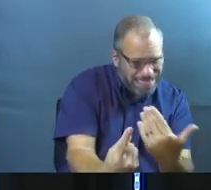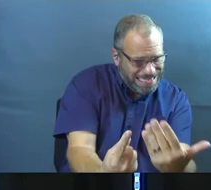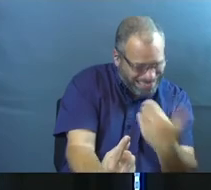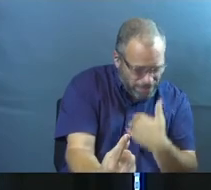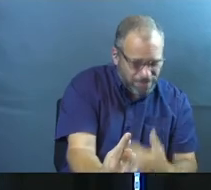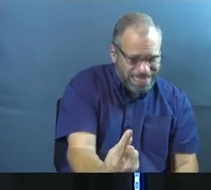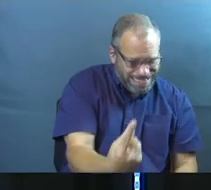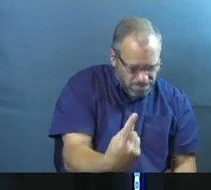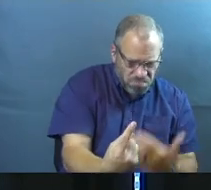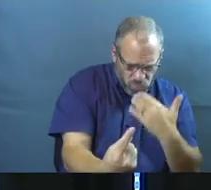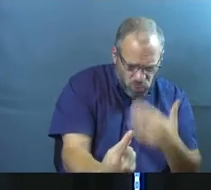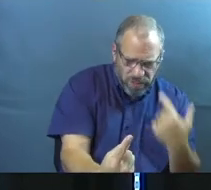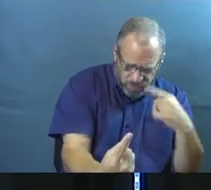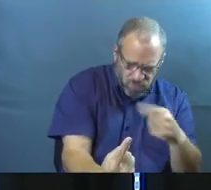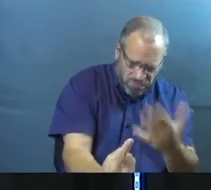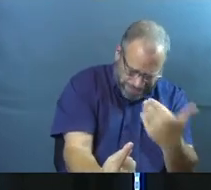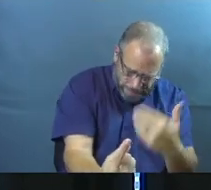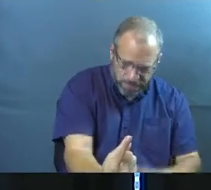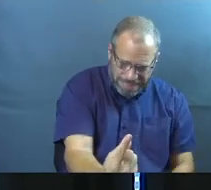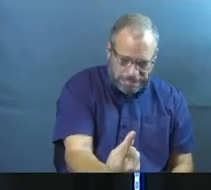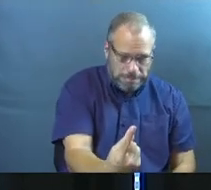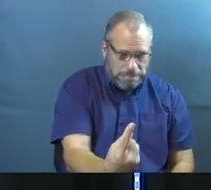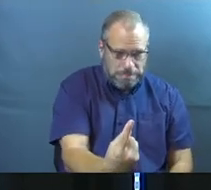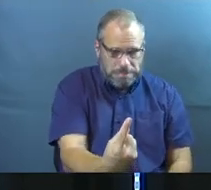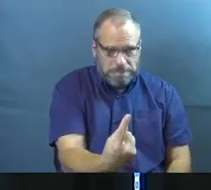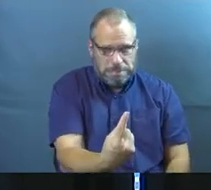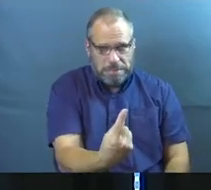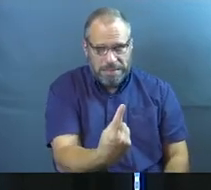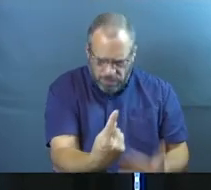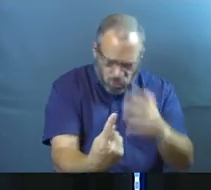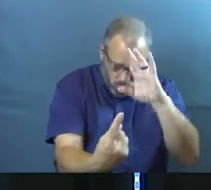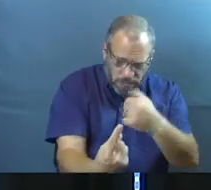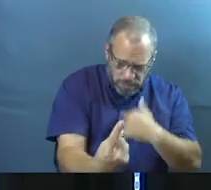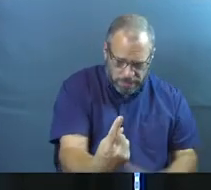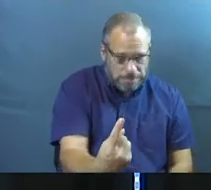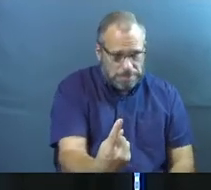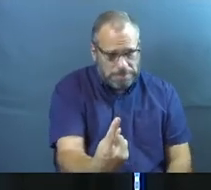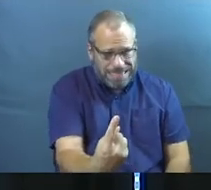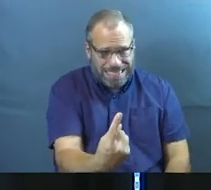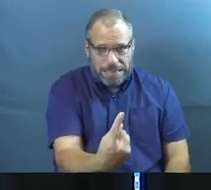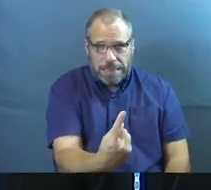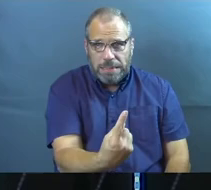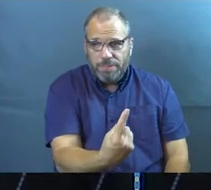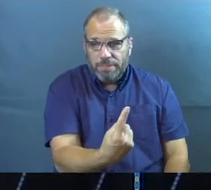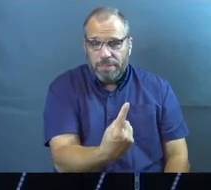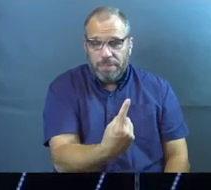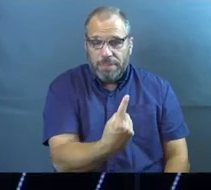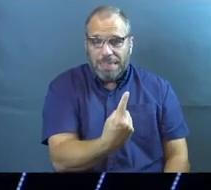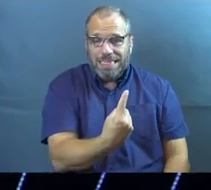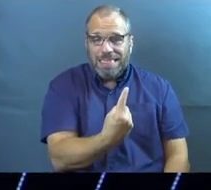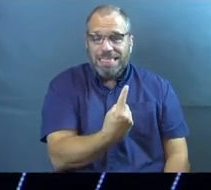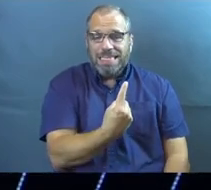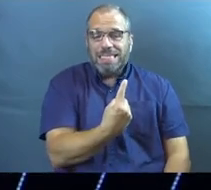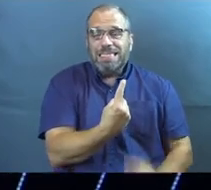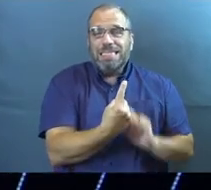this journey with me. I've got good things for you. If you trust me. And she did.